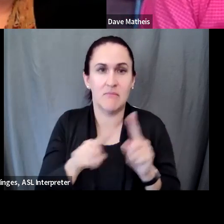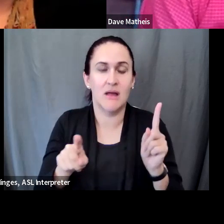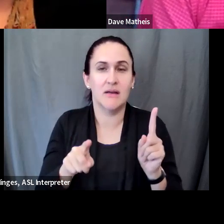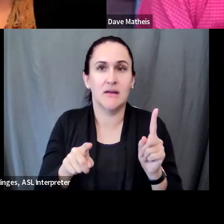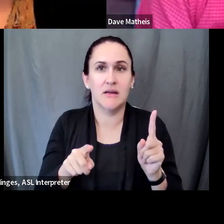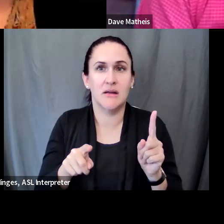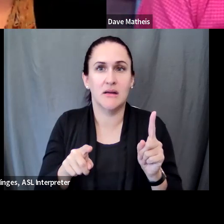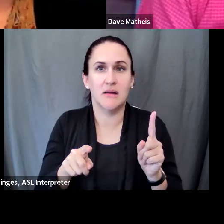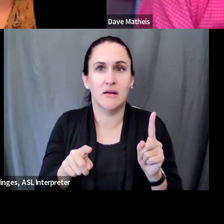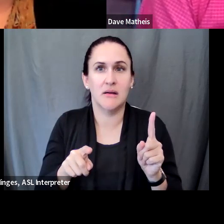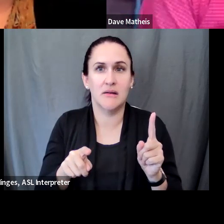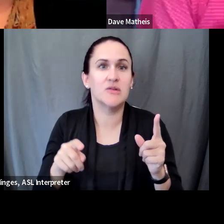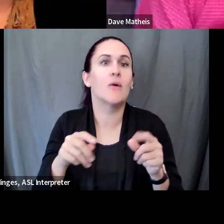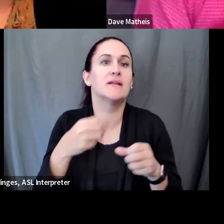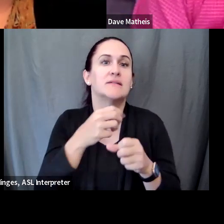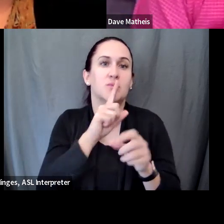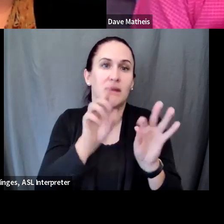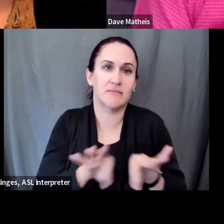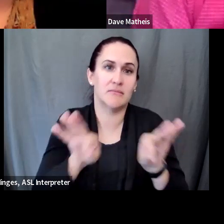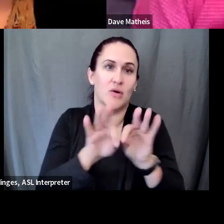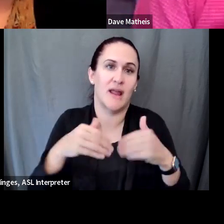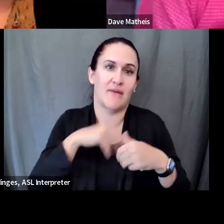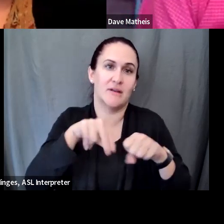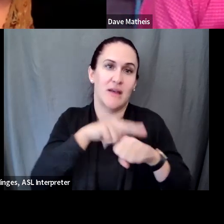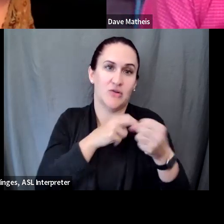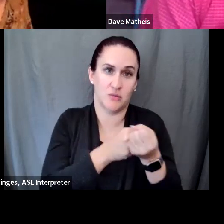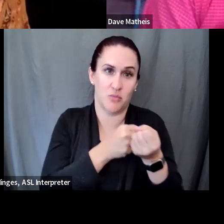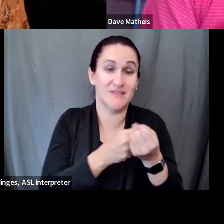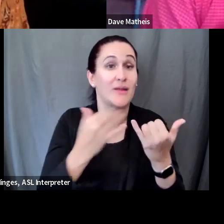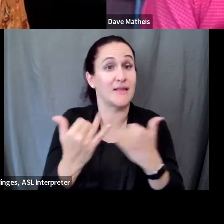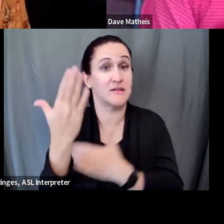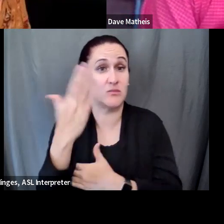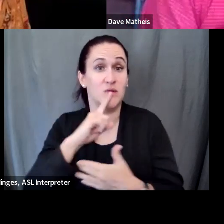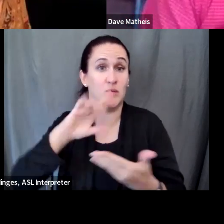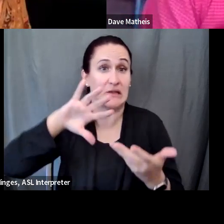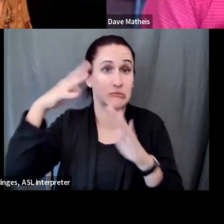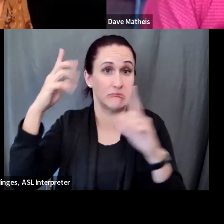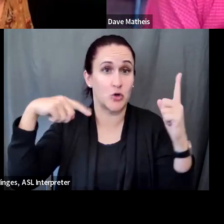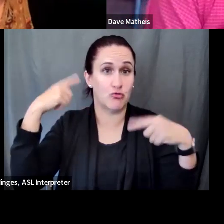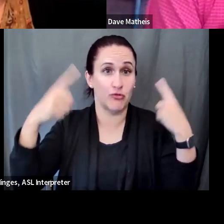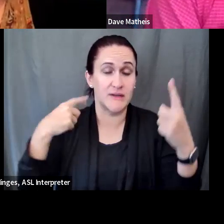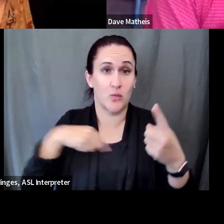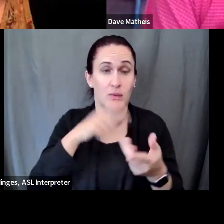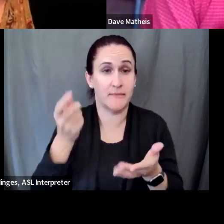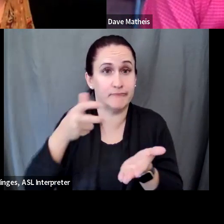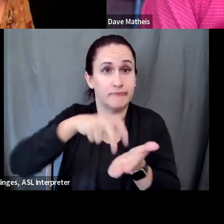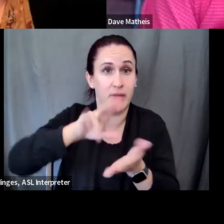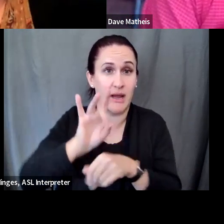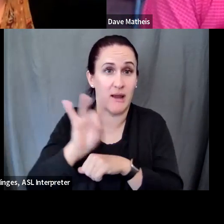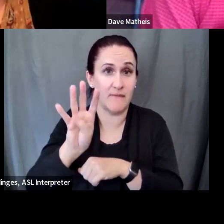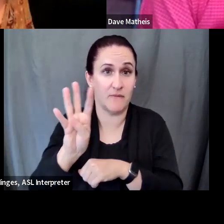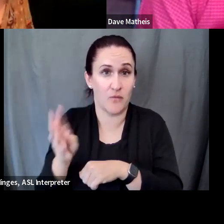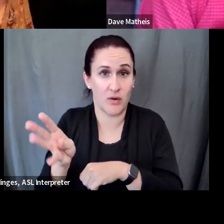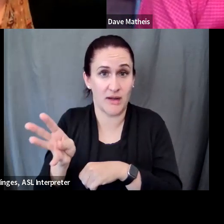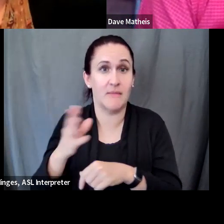Have natural support. My mom, so this morning it was crazy. We woke up at 8:40. Sarah's normally on the